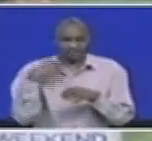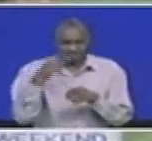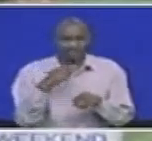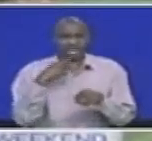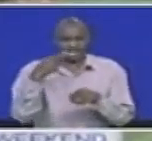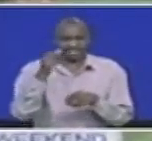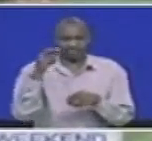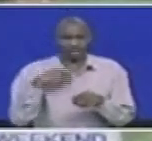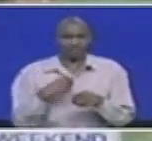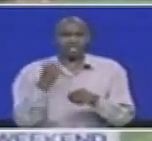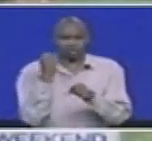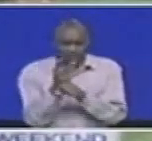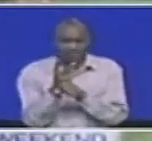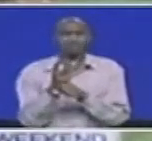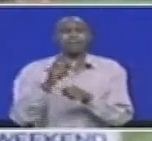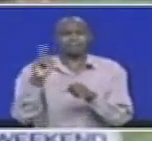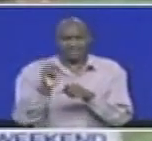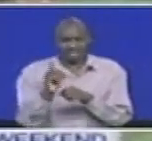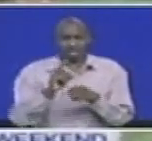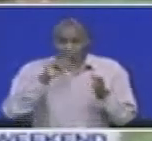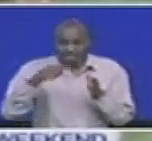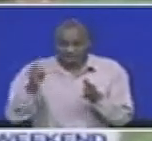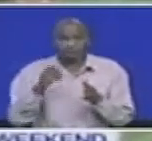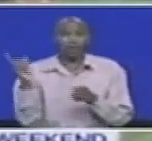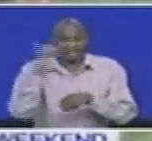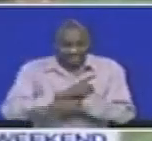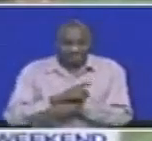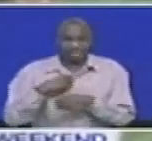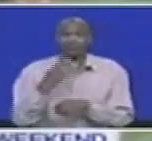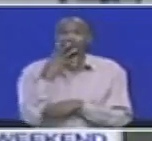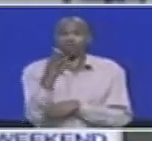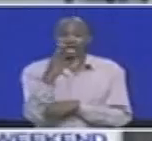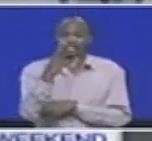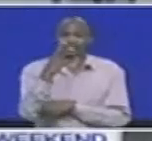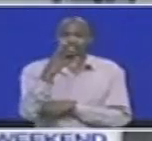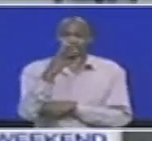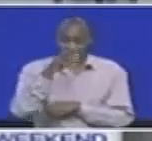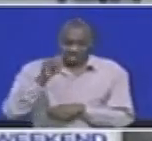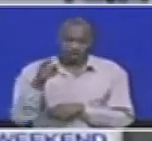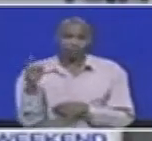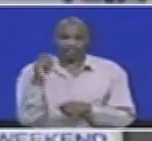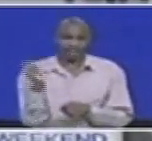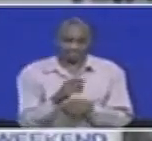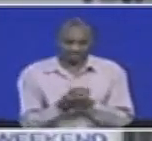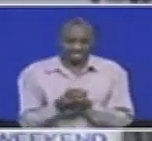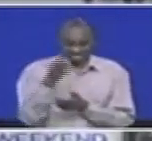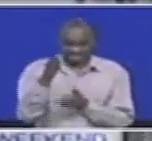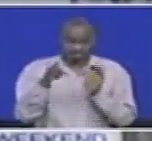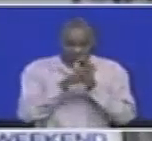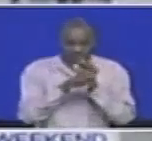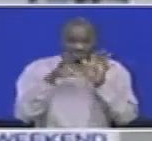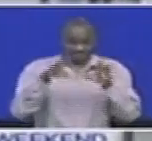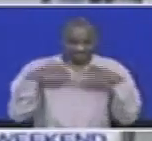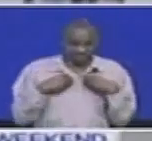around 12 million per day times that, which will go to around 400 million per month. The patent program, if adopted,